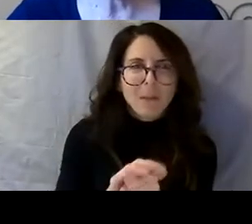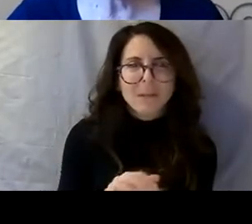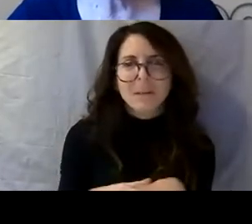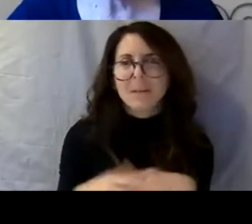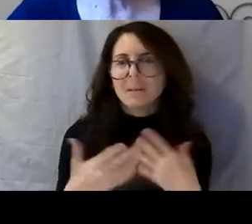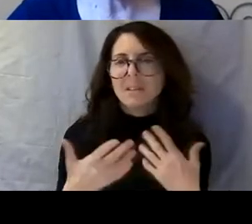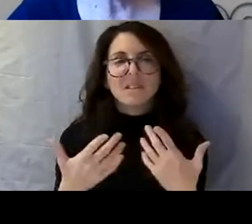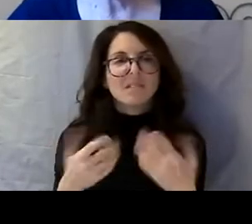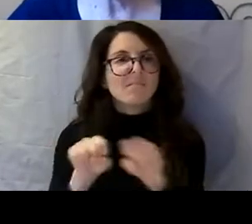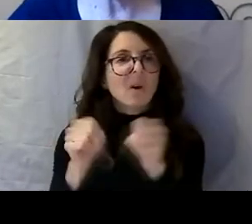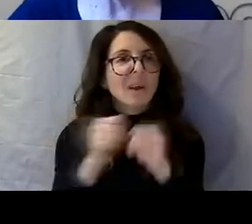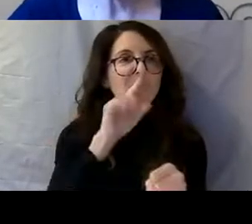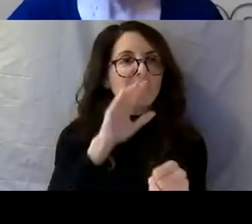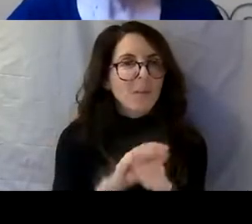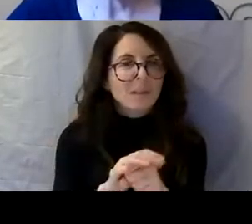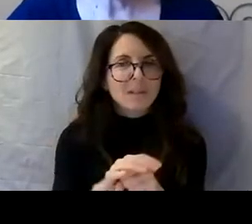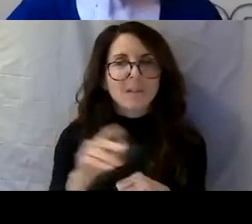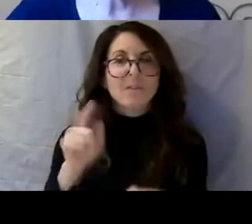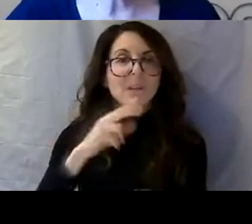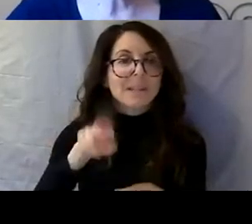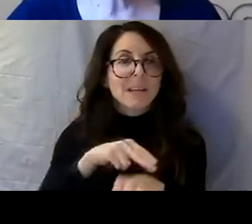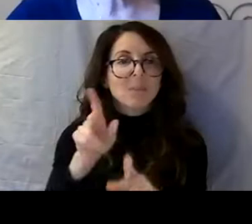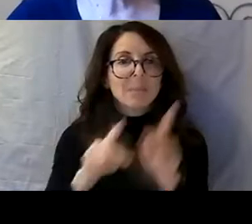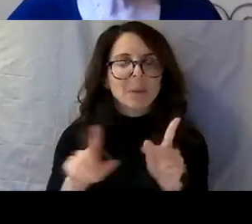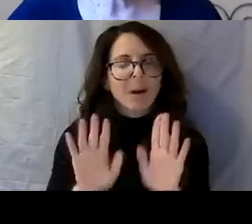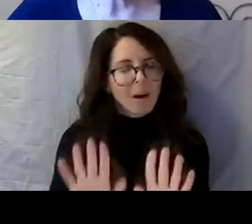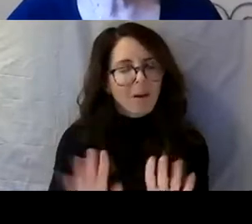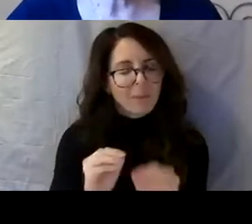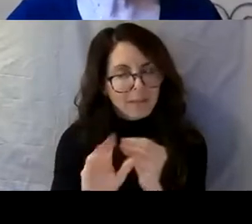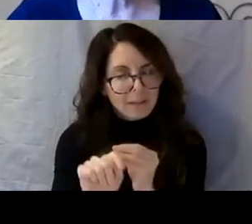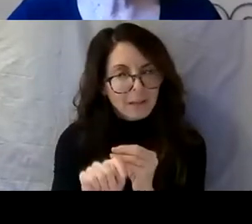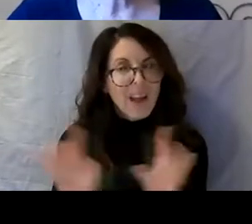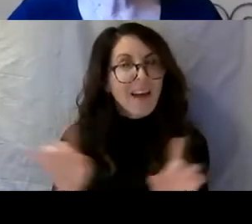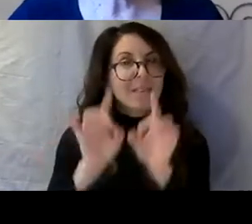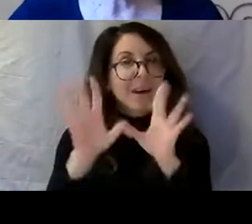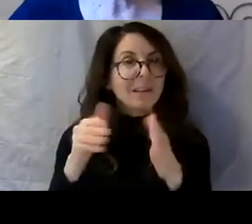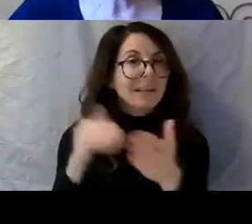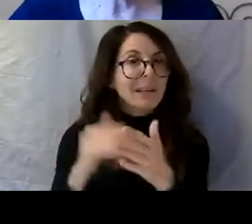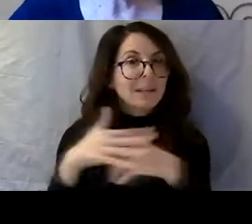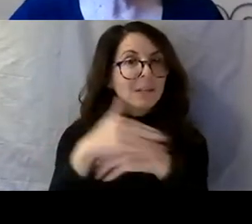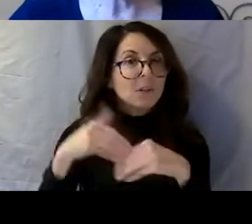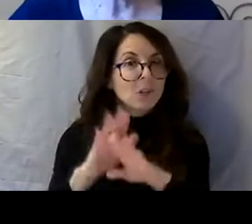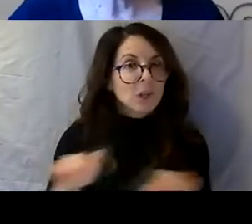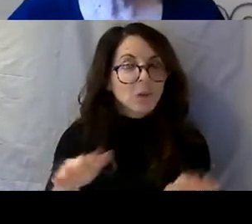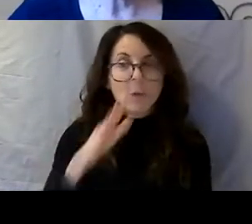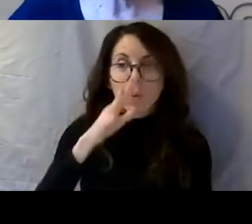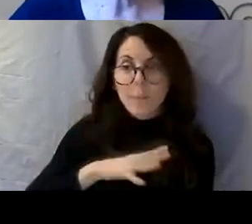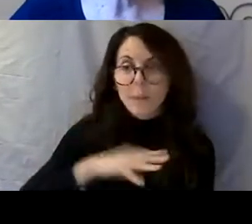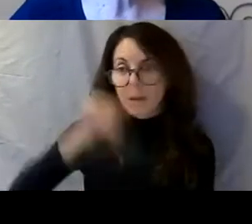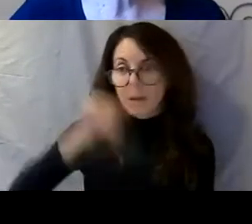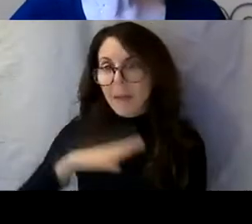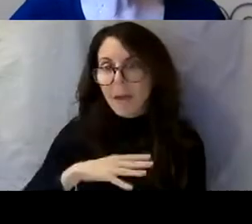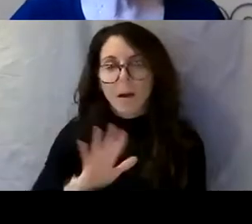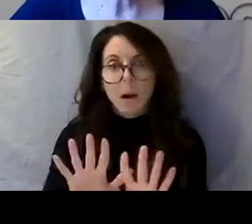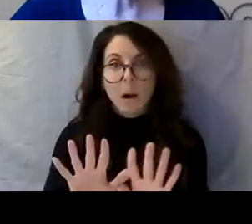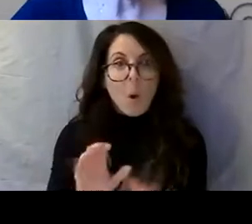First Nations will be redressed, and where violence aimed at Indigenous children, women, and men, and violence